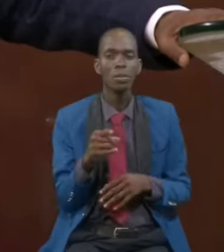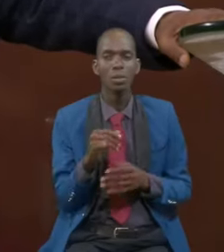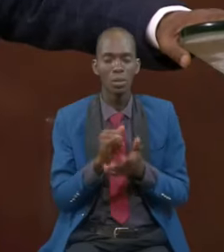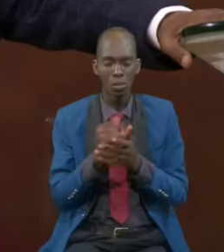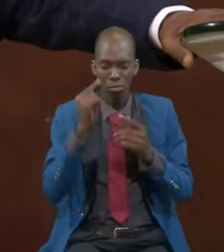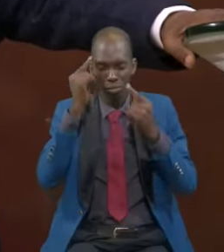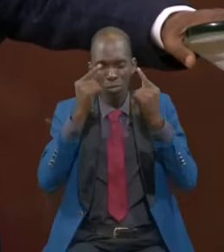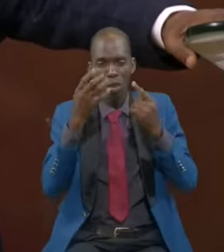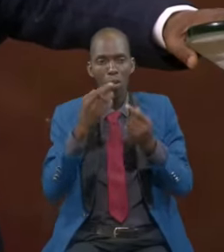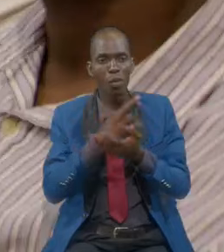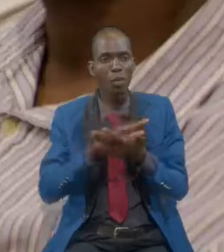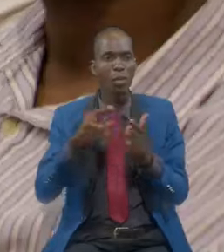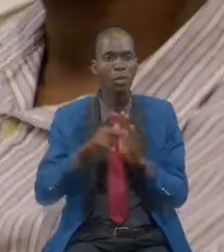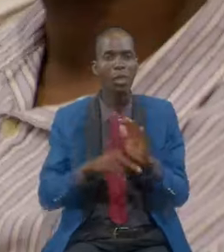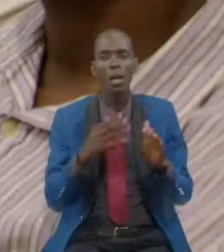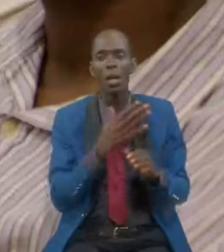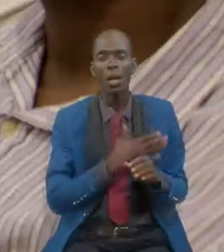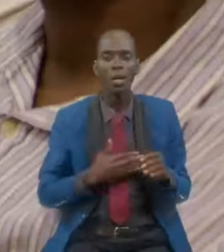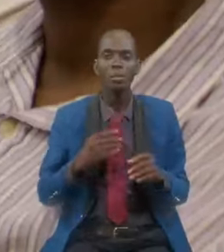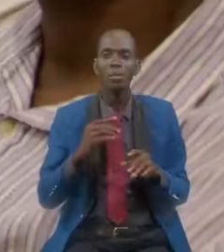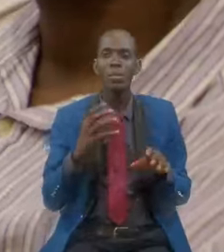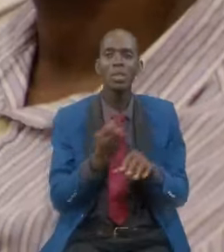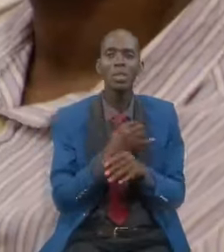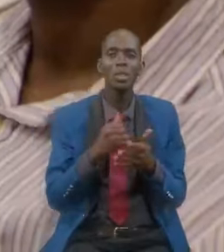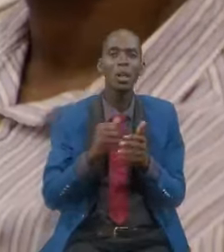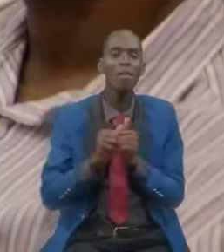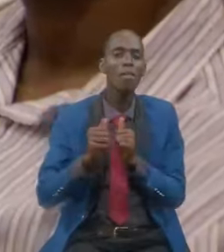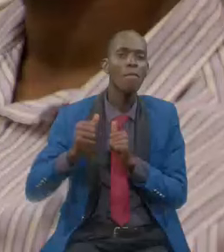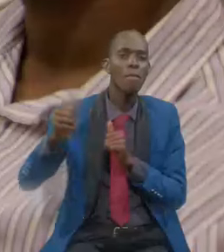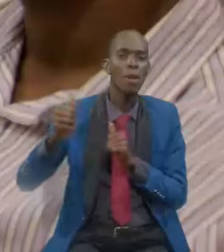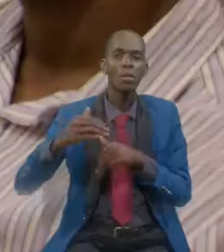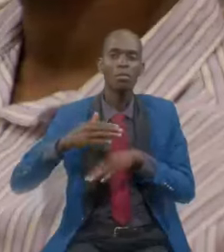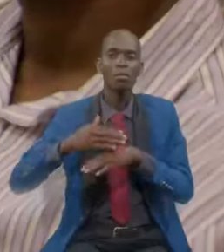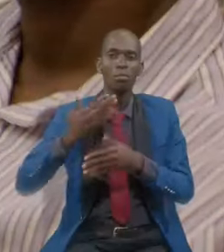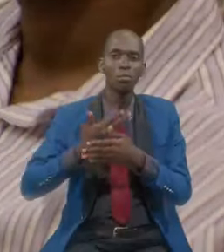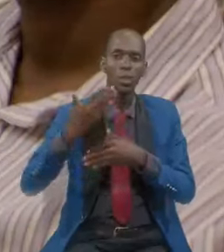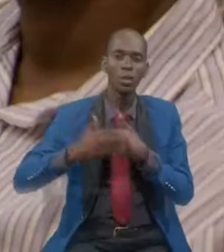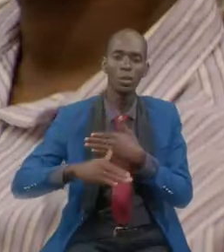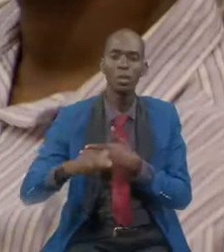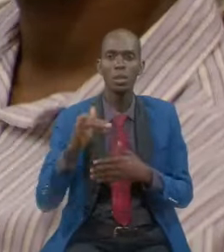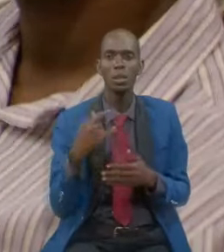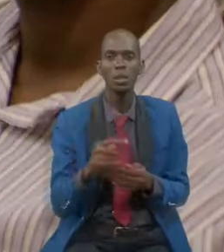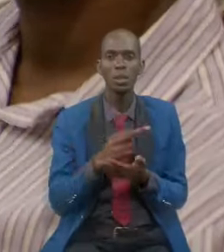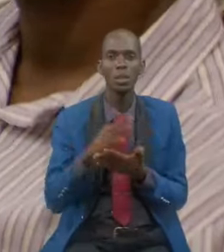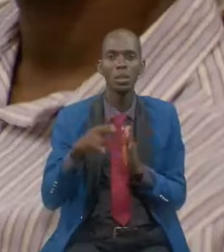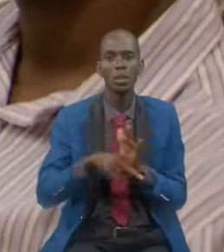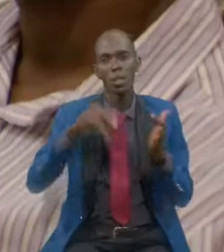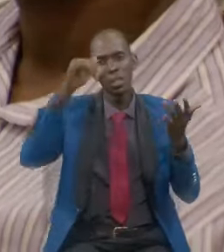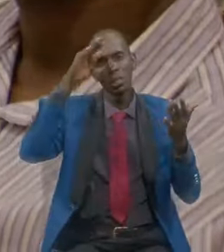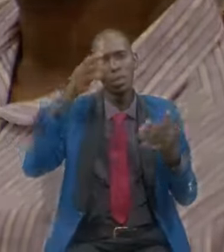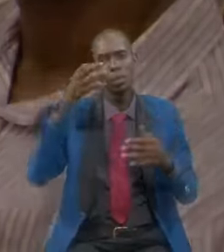far beyond, behind the righteousness expected by God, and spoke